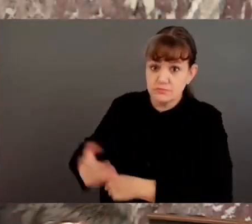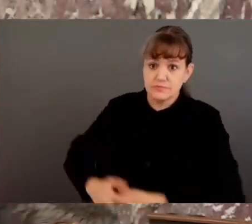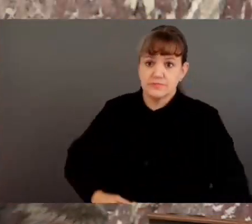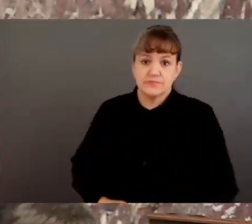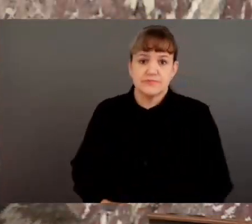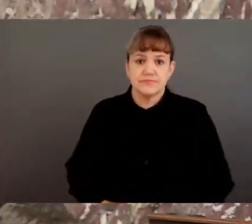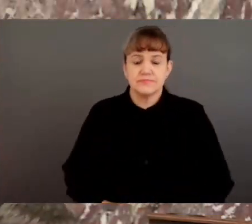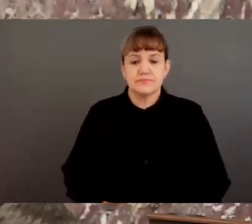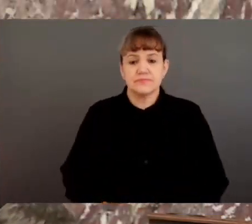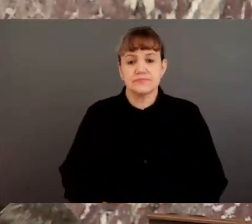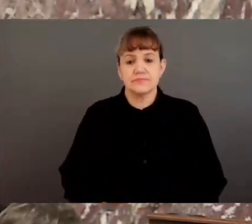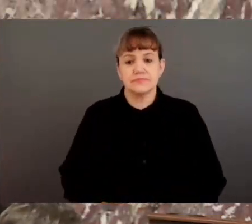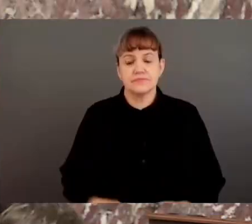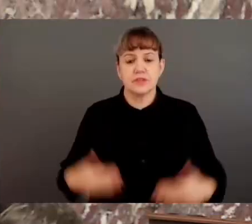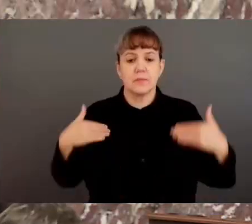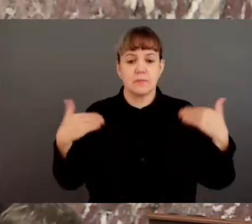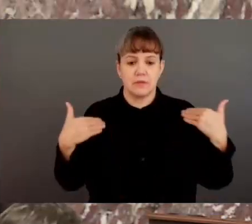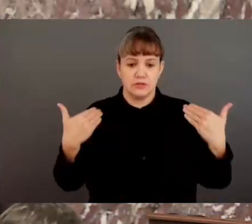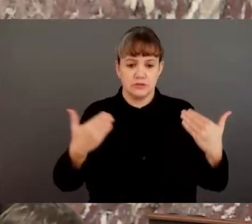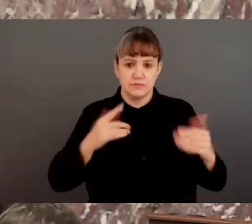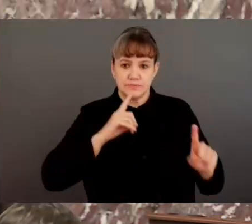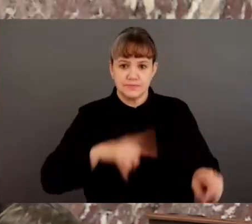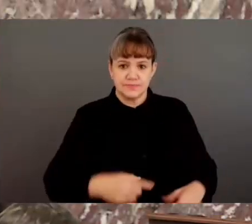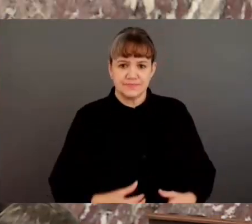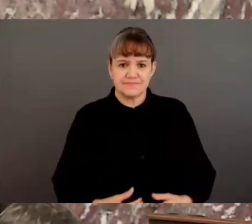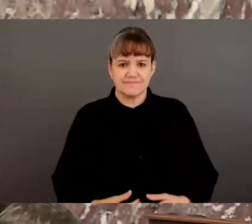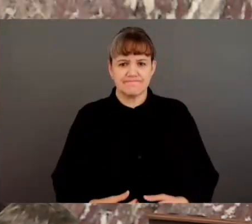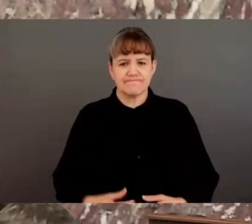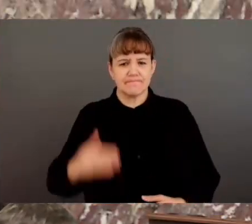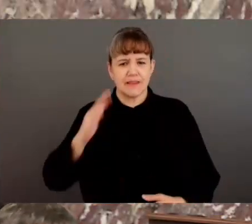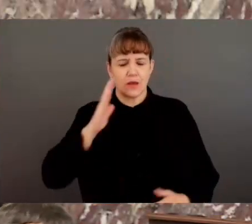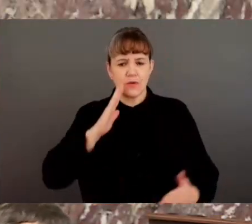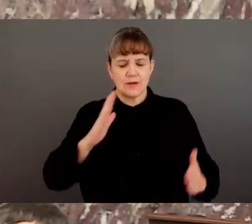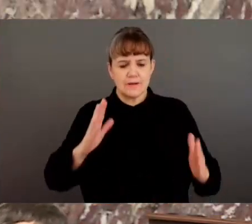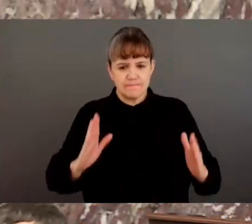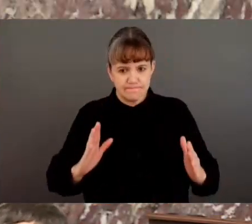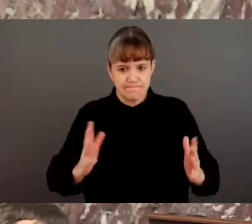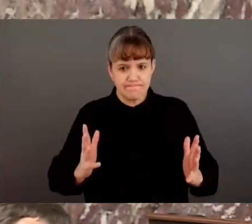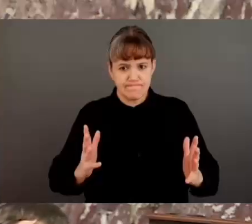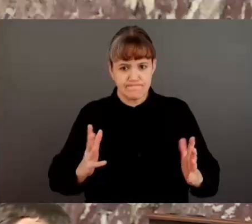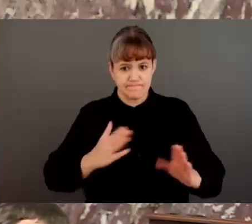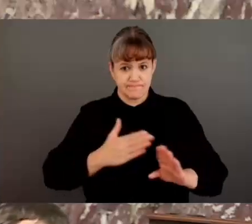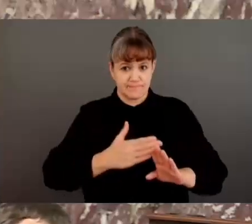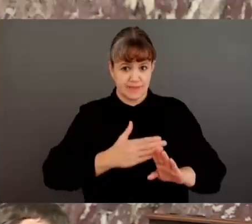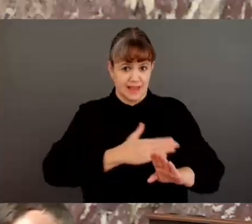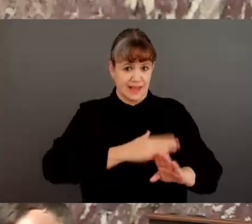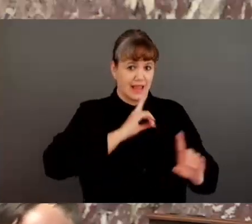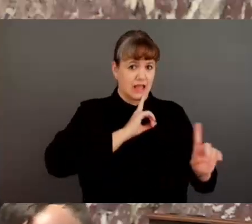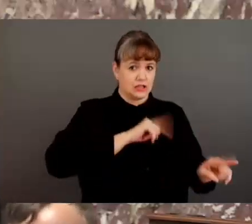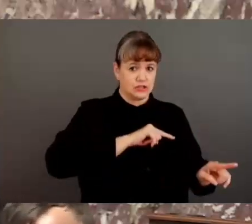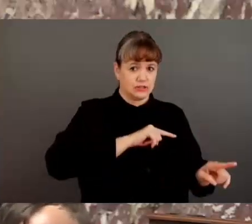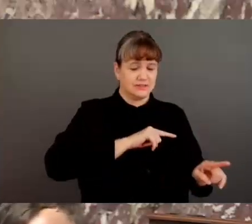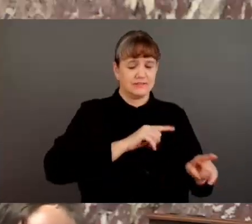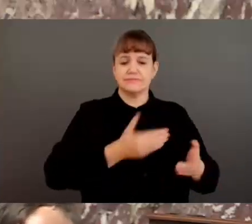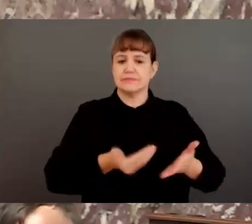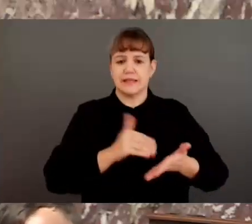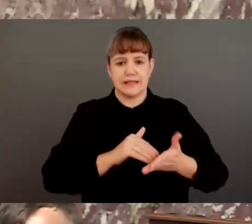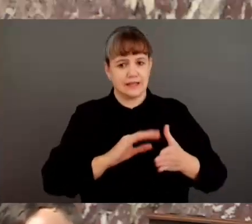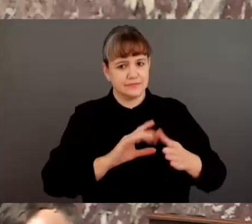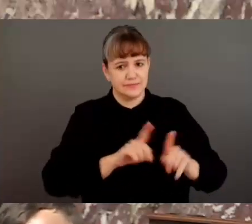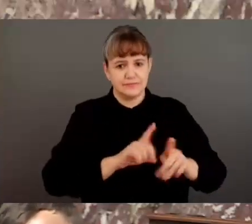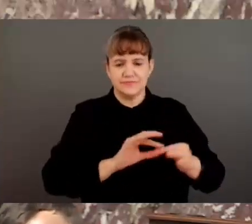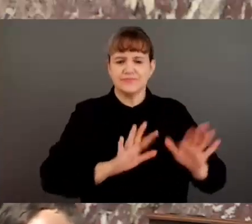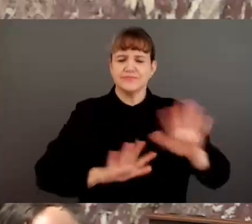I'll continue in the frame that was in my previous answer, which is, actually, Honourable Speaker, it's sad to see that we're in this state right